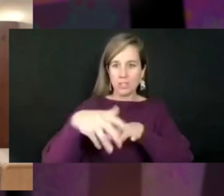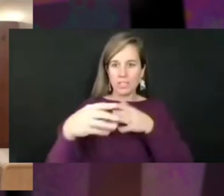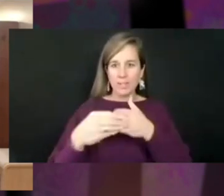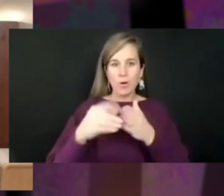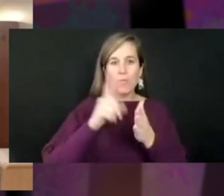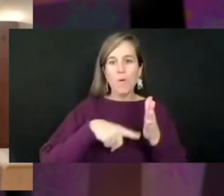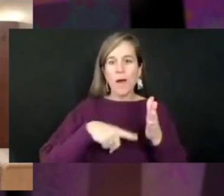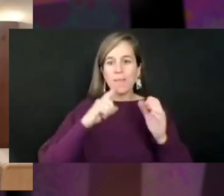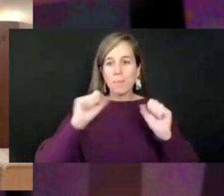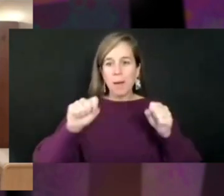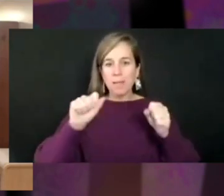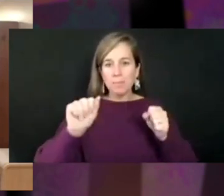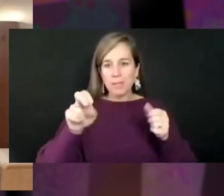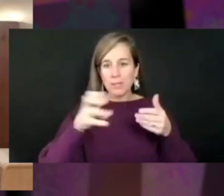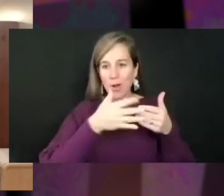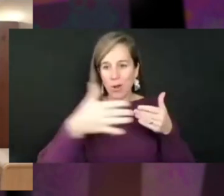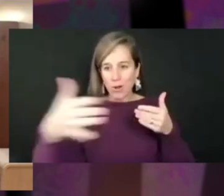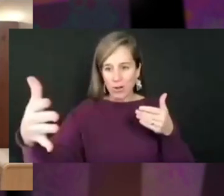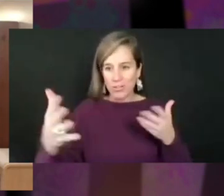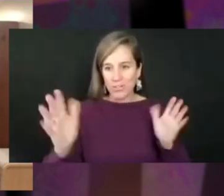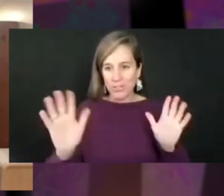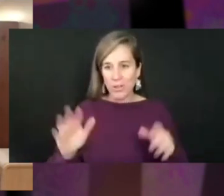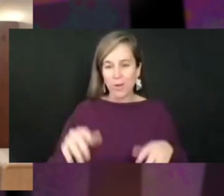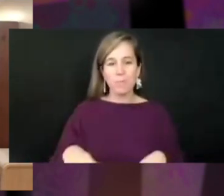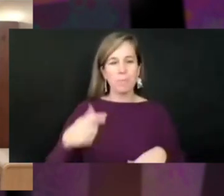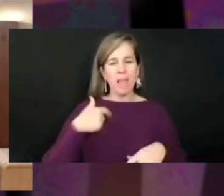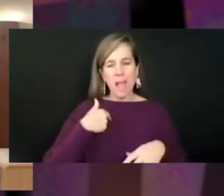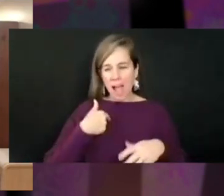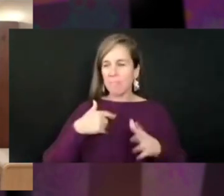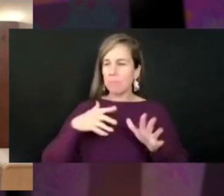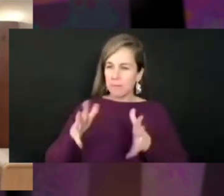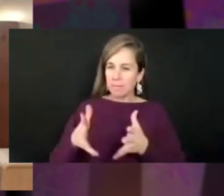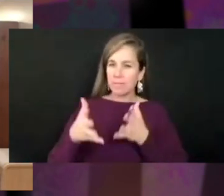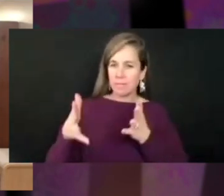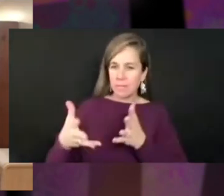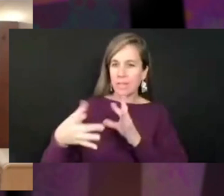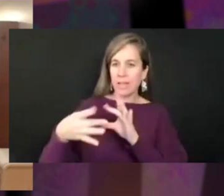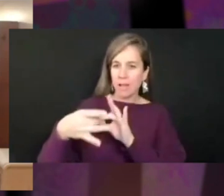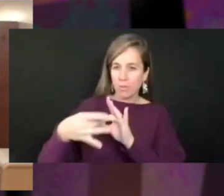There was another example that I think about. You know, I've been cultivating this relationship with On the Boards,